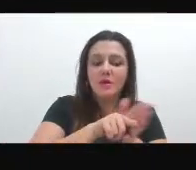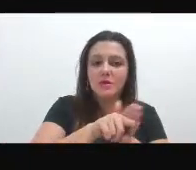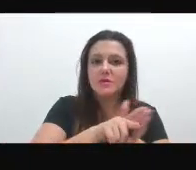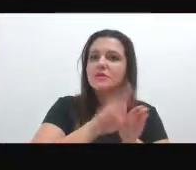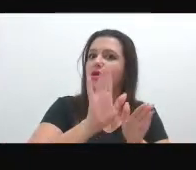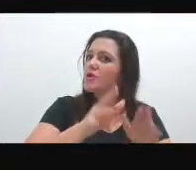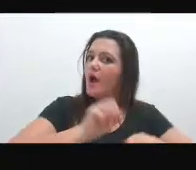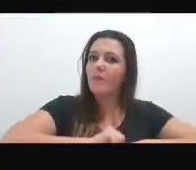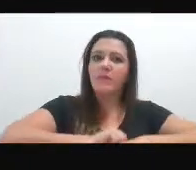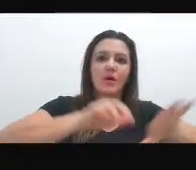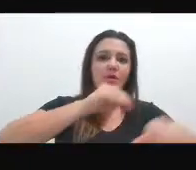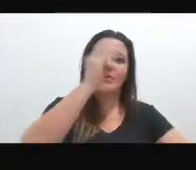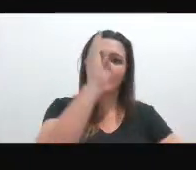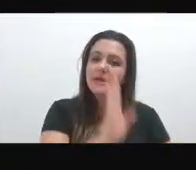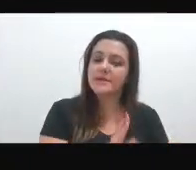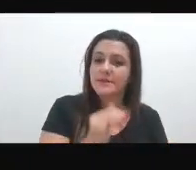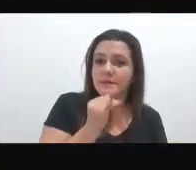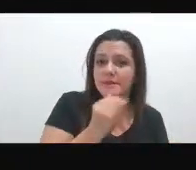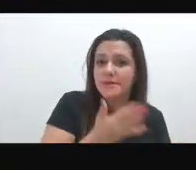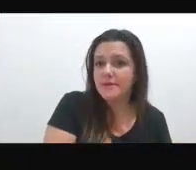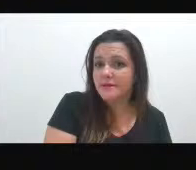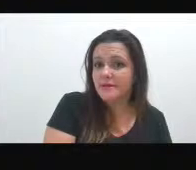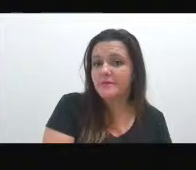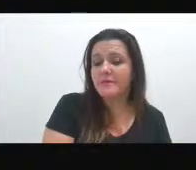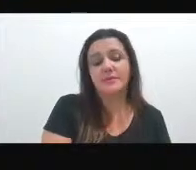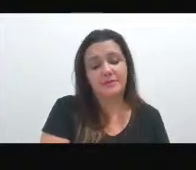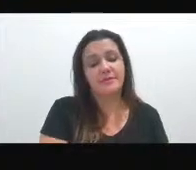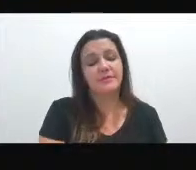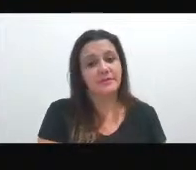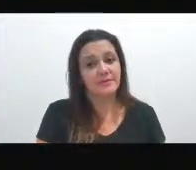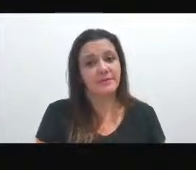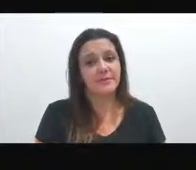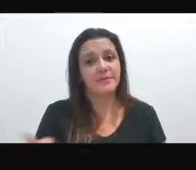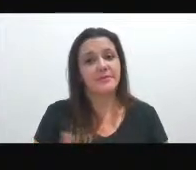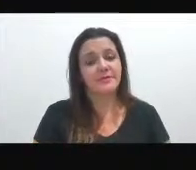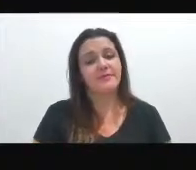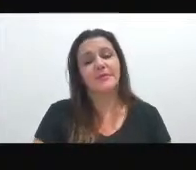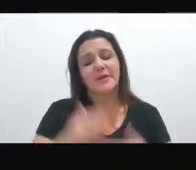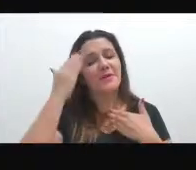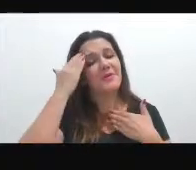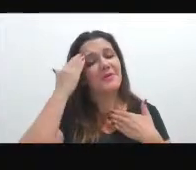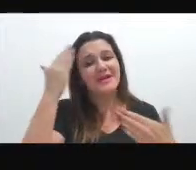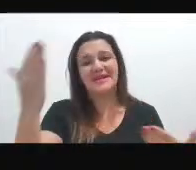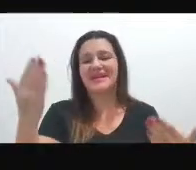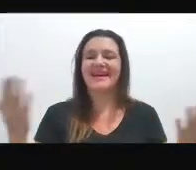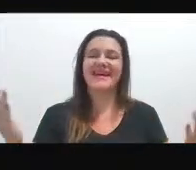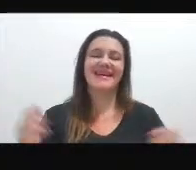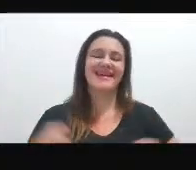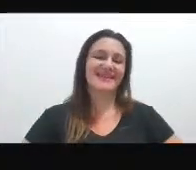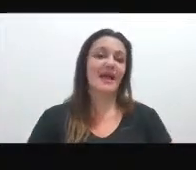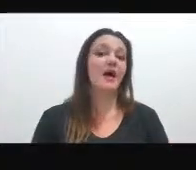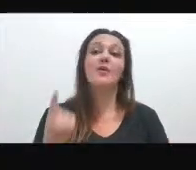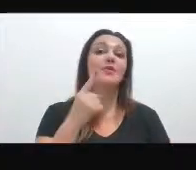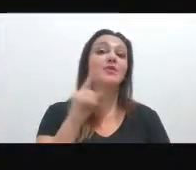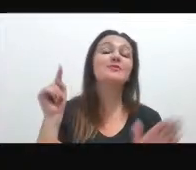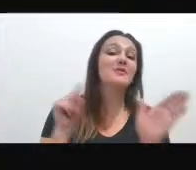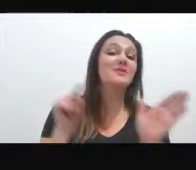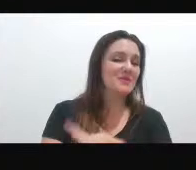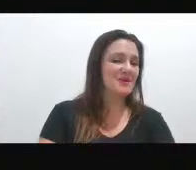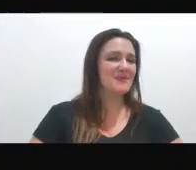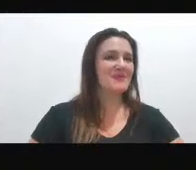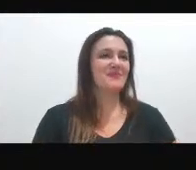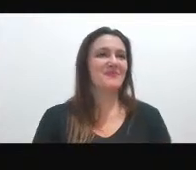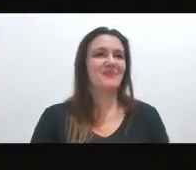would recommend that. Thanks, Graham. I'm gonna ask you one last question. Do you have